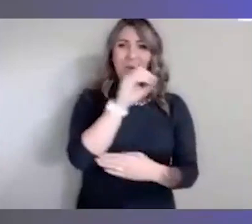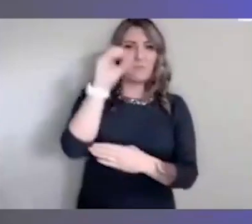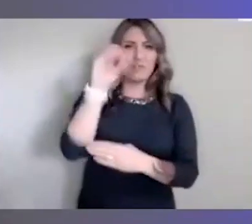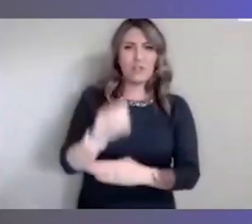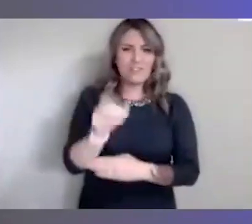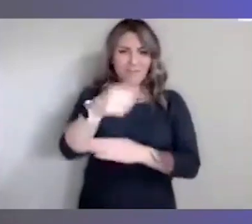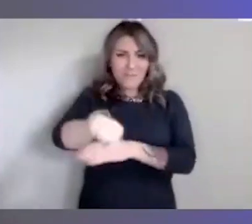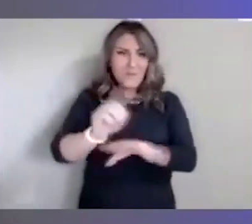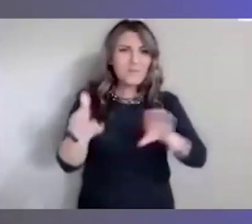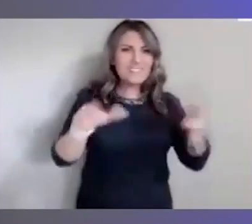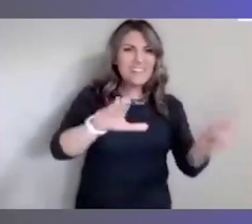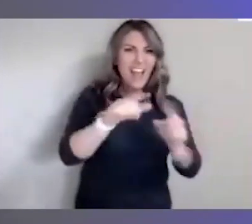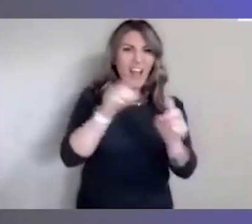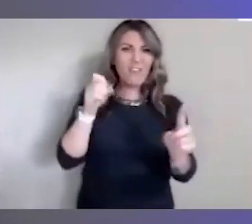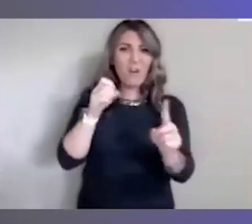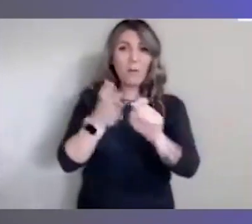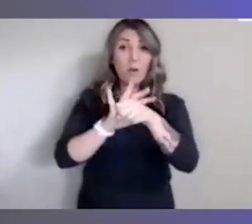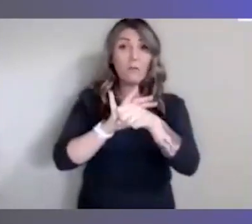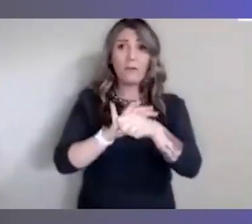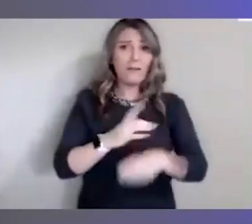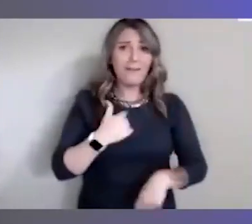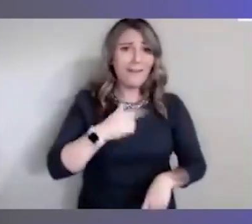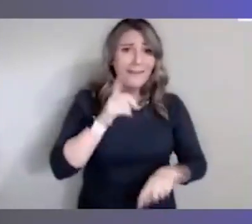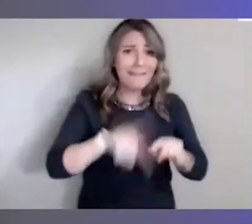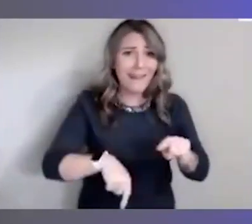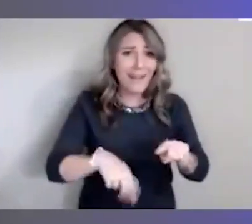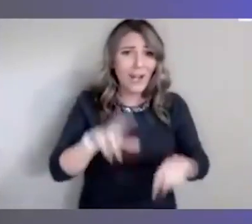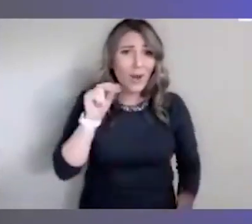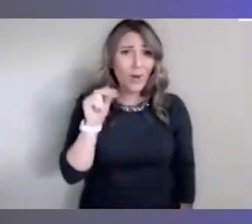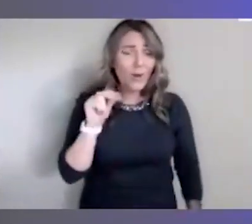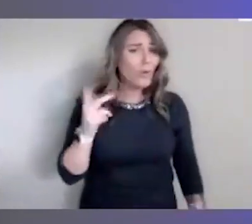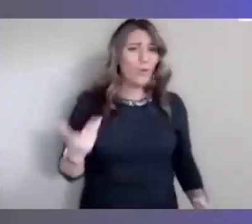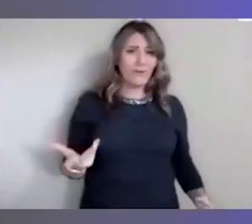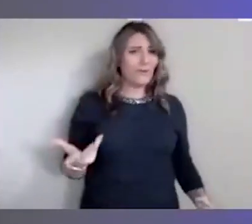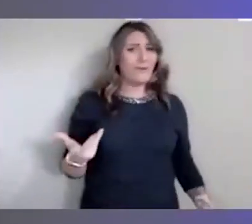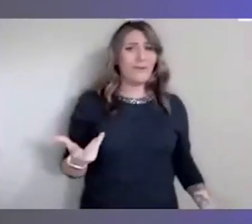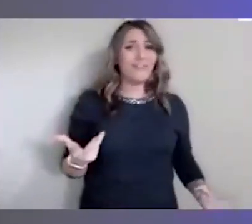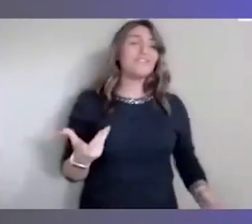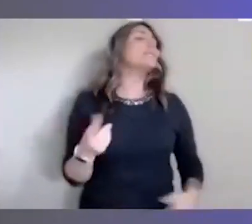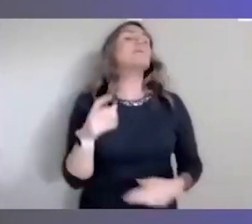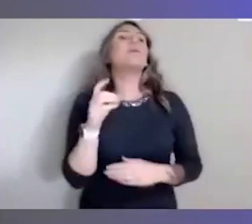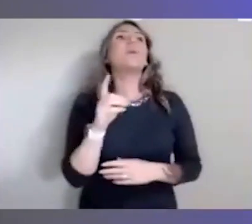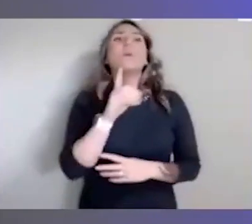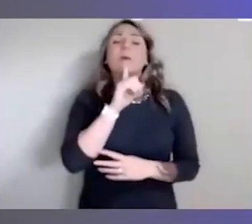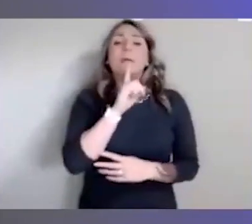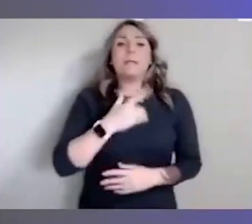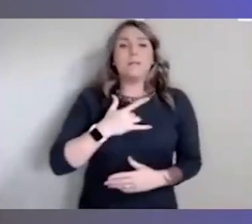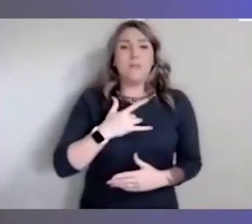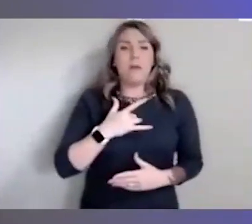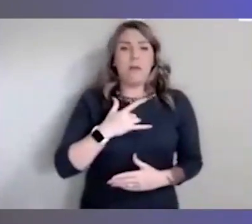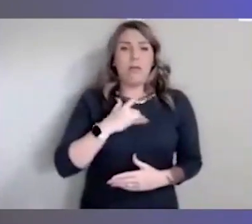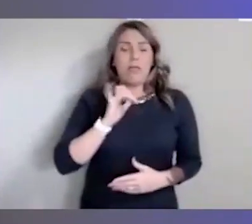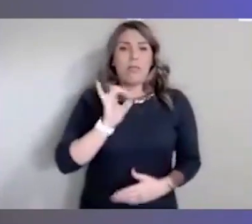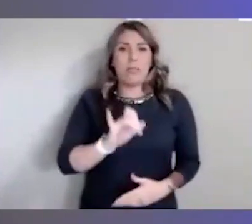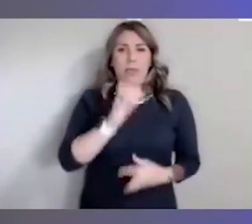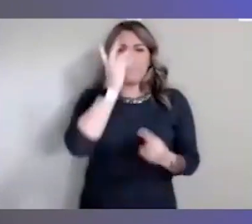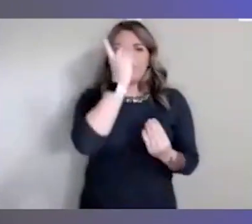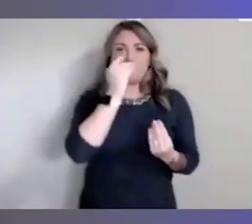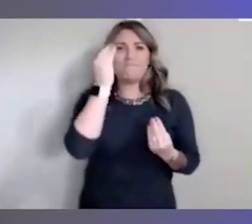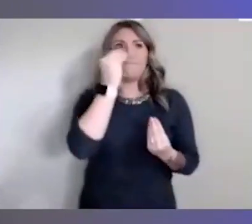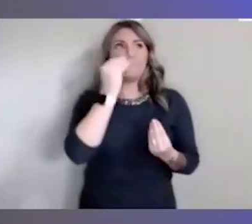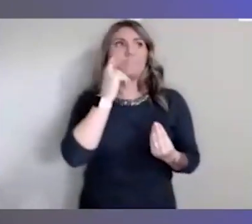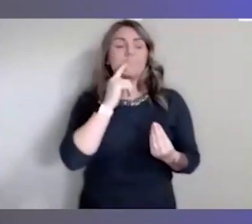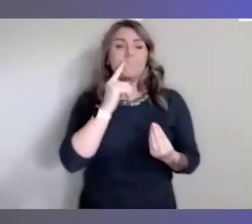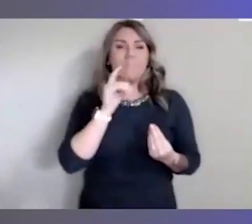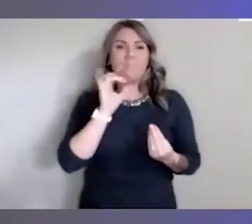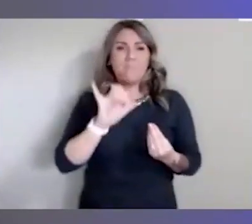this. I just can't do that. So I really feel as if with that in mind, this is what the virus